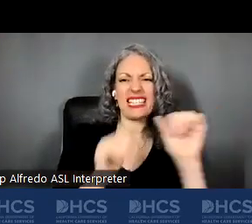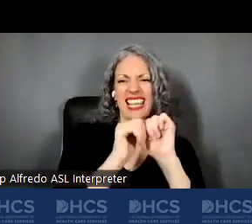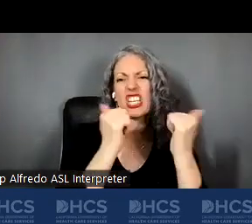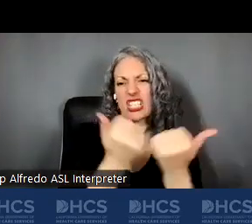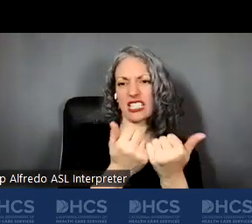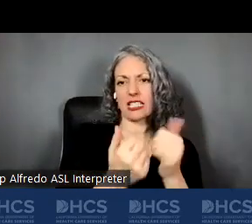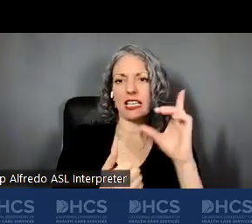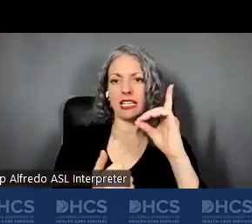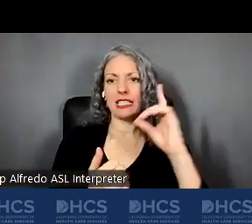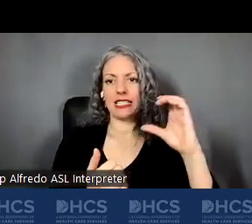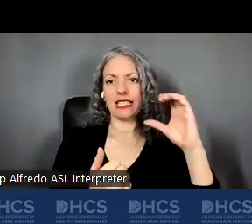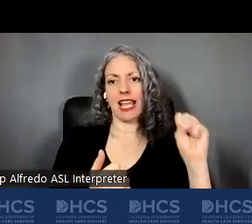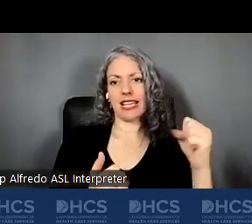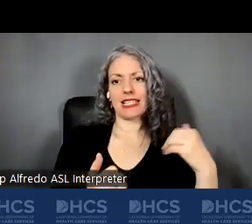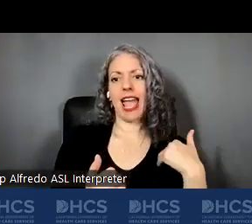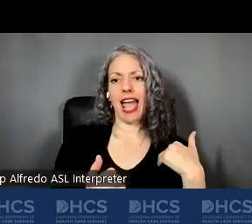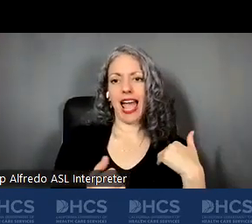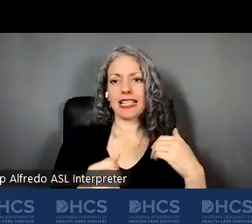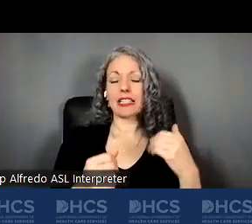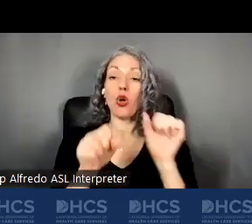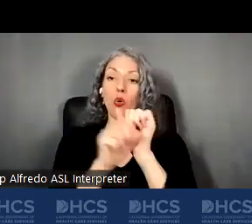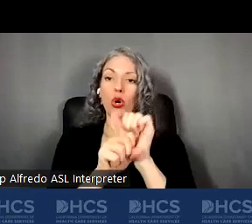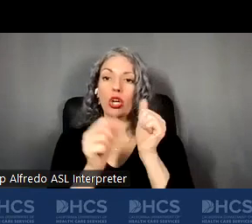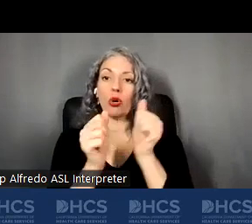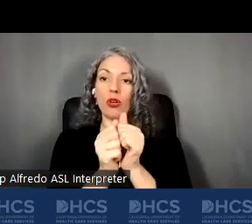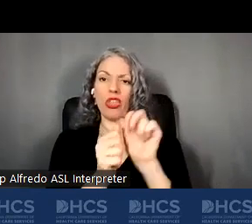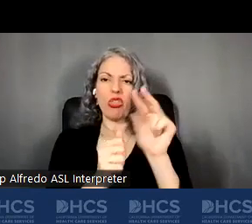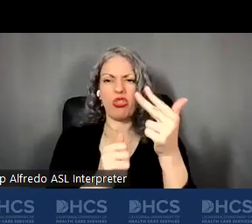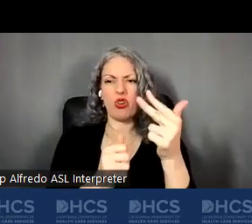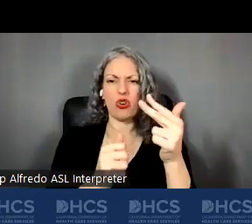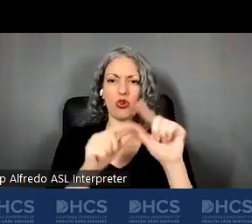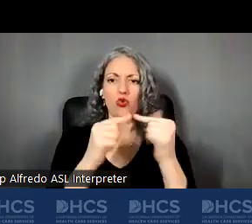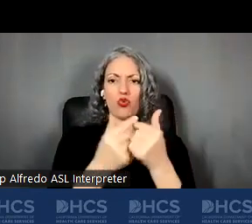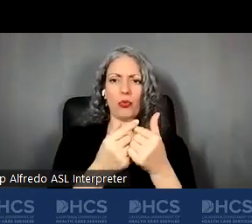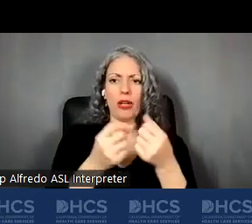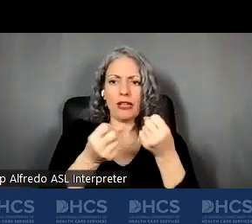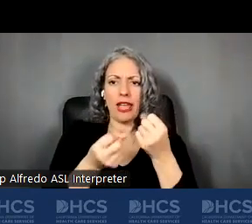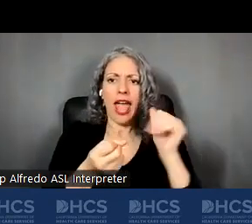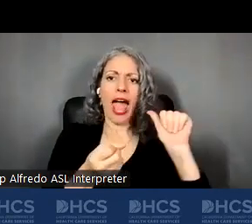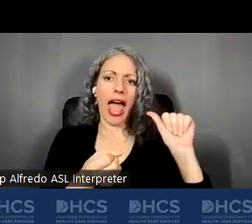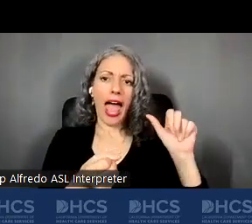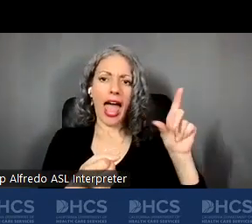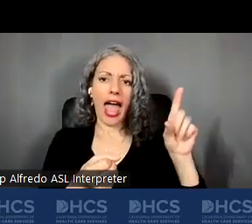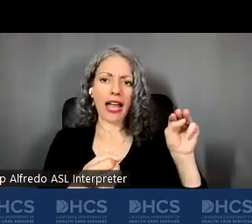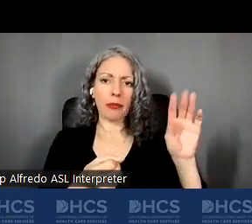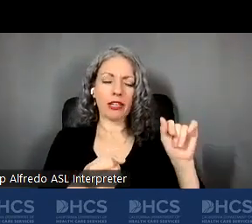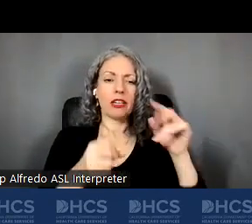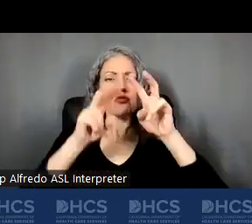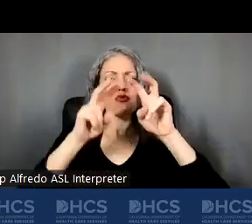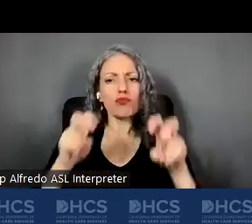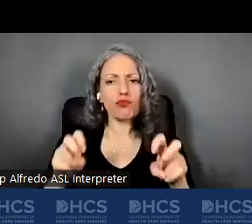has, working with our third-party administrator, has vetted and reviewed all